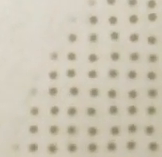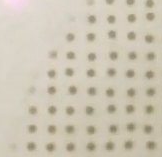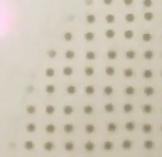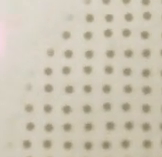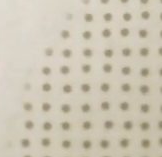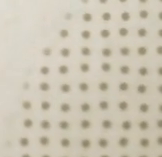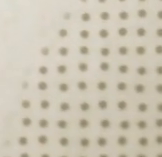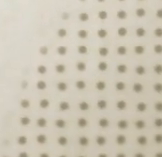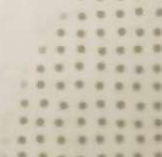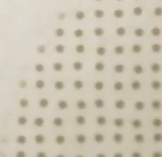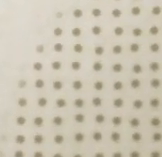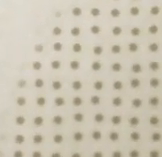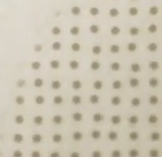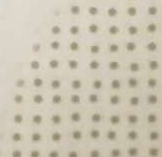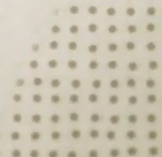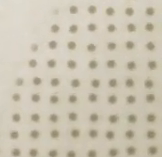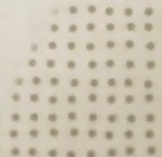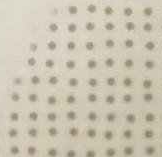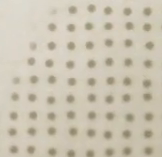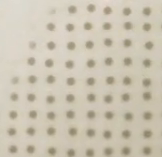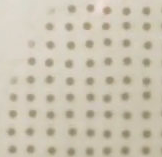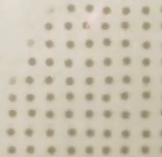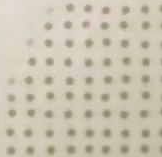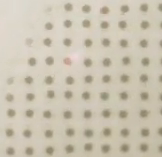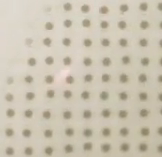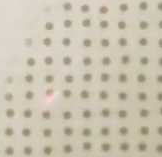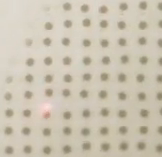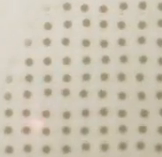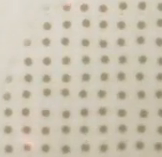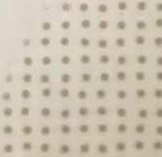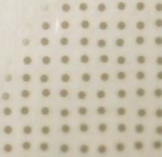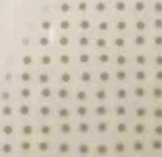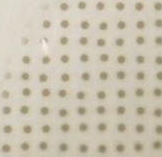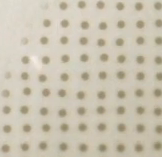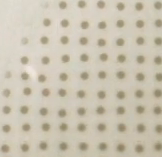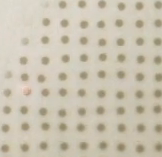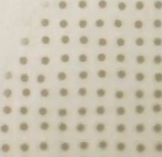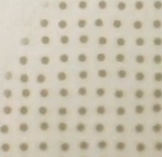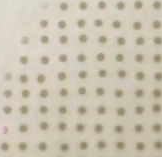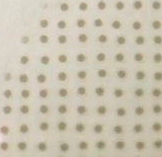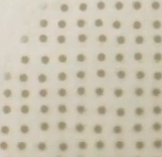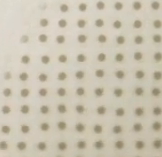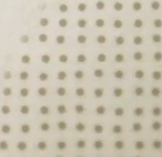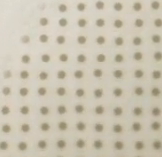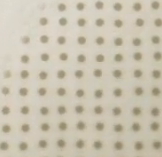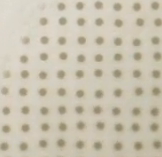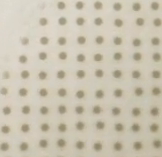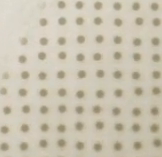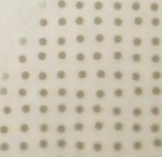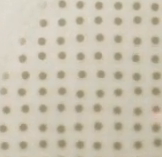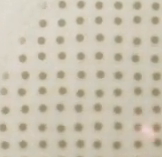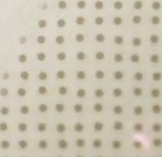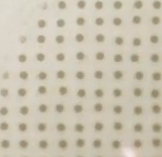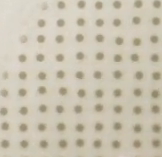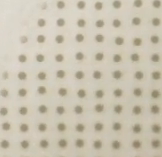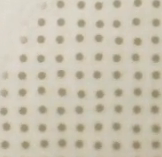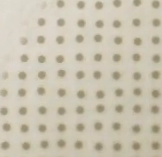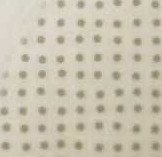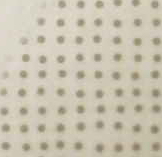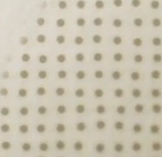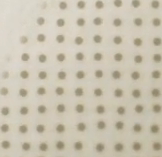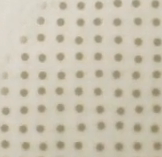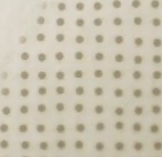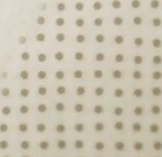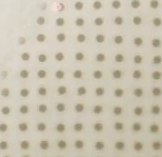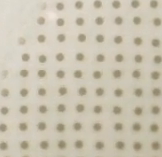an extra special sweet treat from Cheesecake Heaven. Make this Valentine's Day one to remember with ZNS.